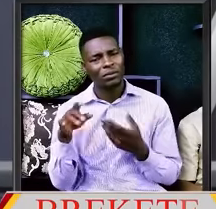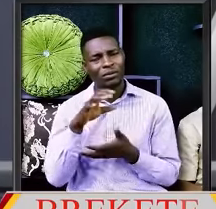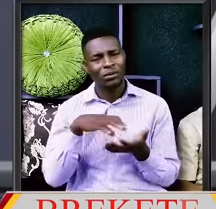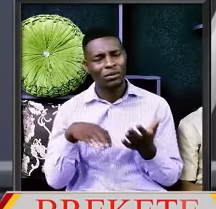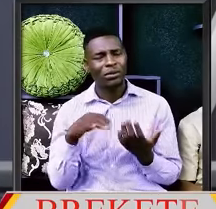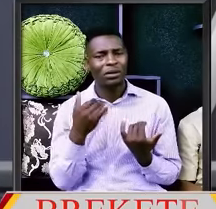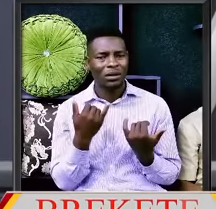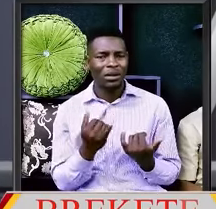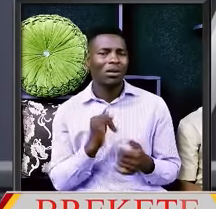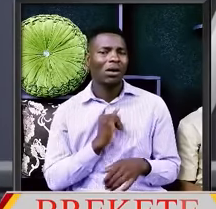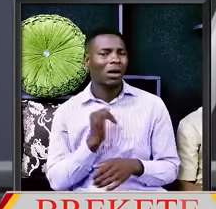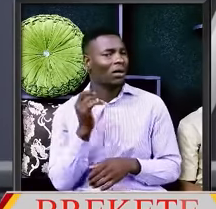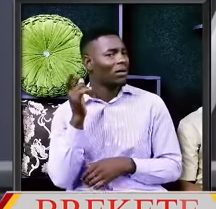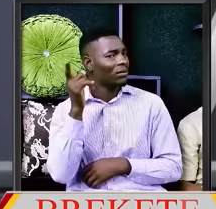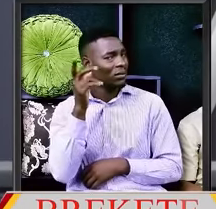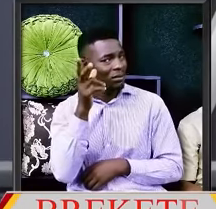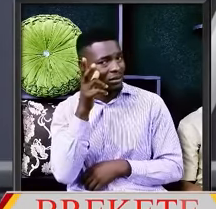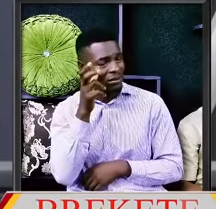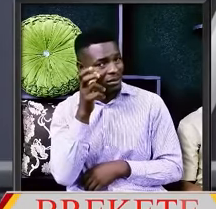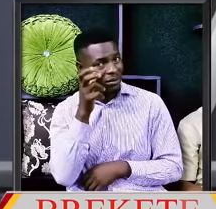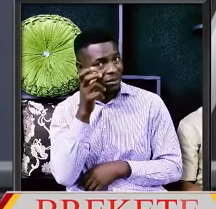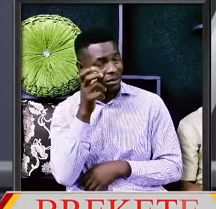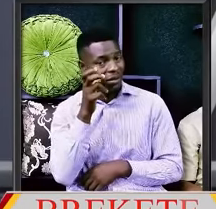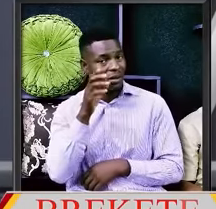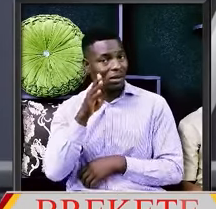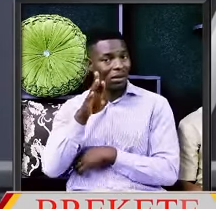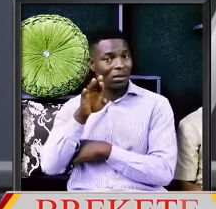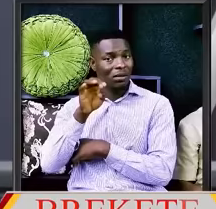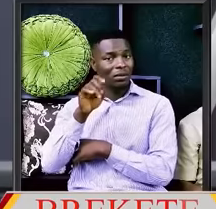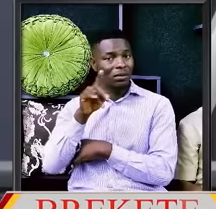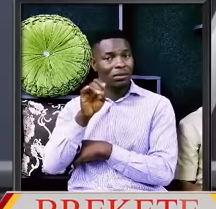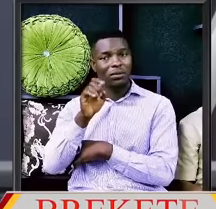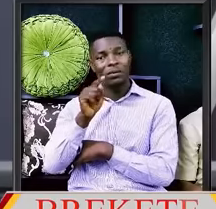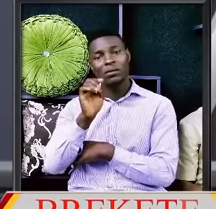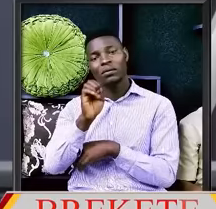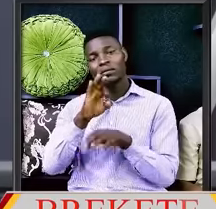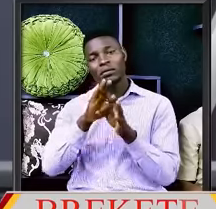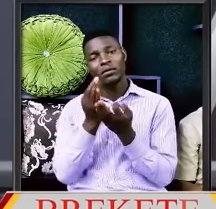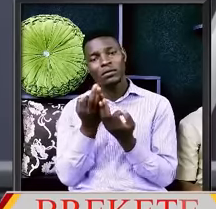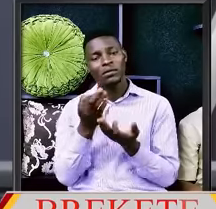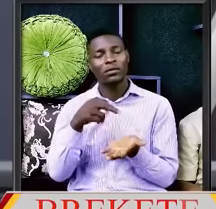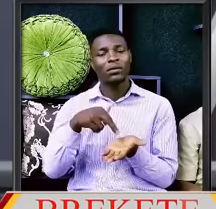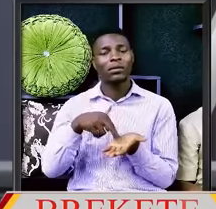I believe since Brekete Family represent fighting for